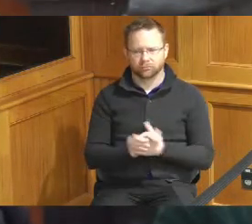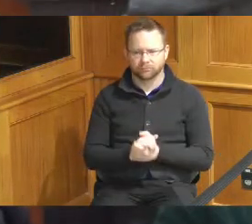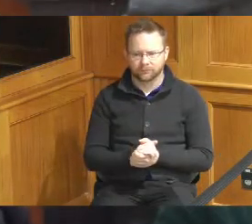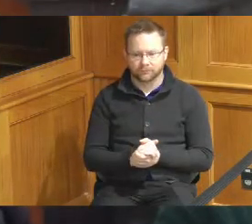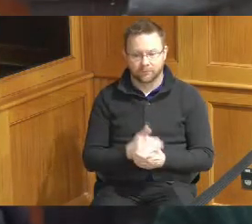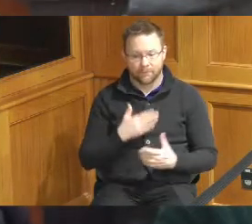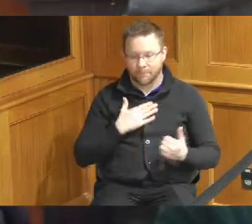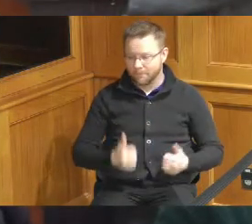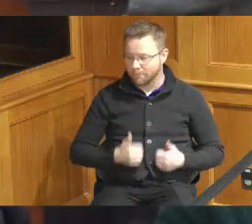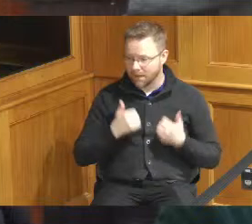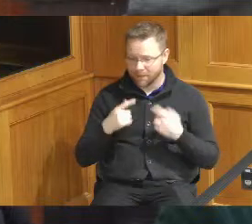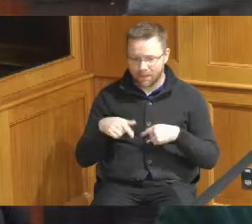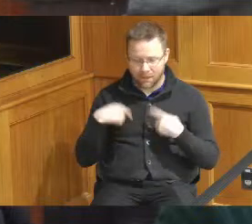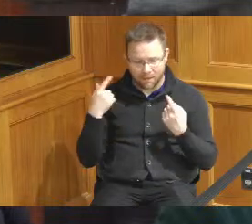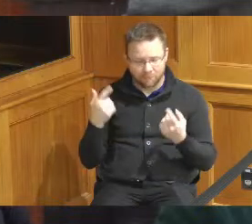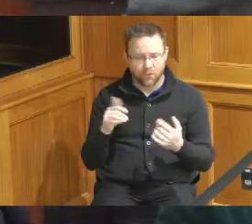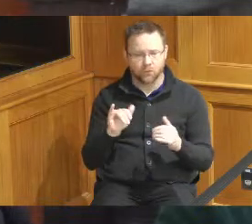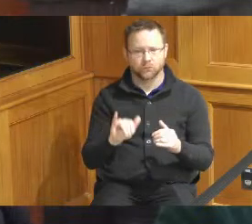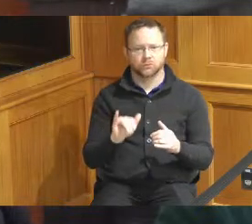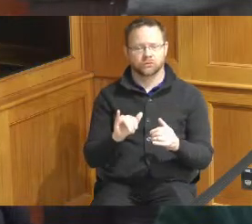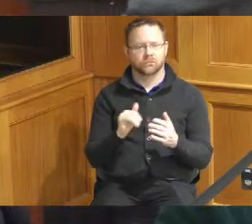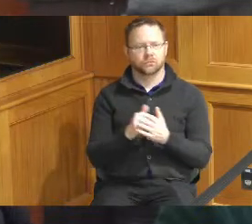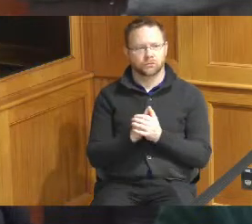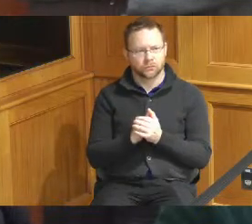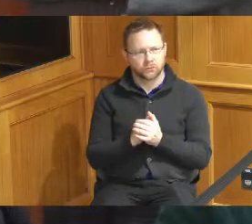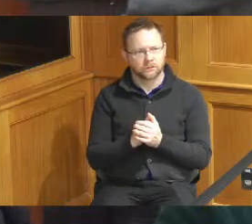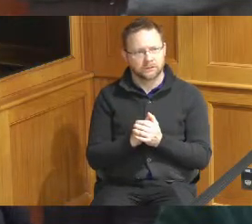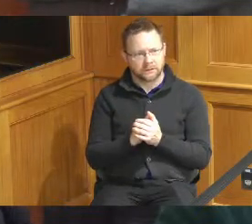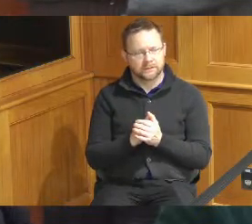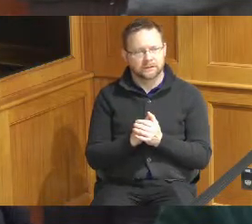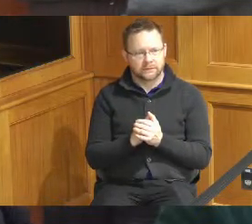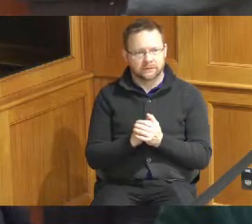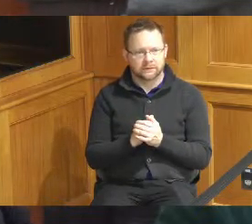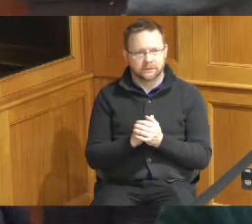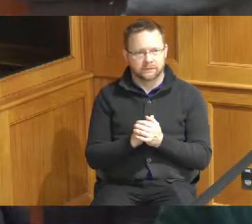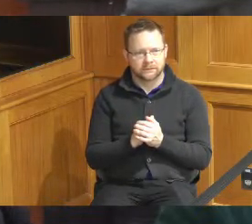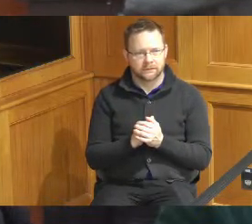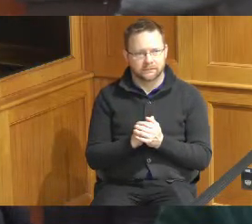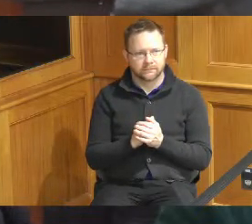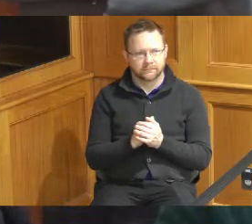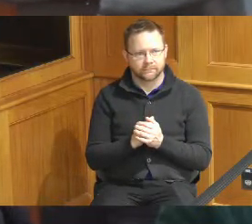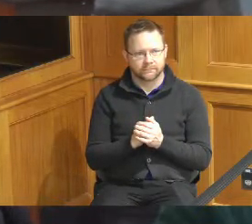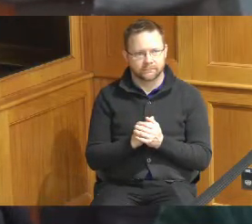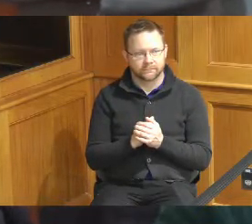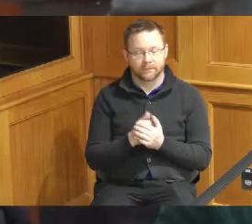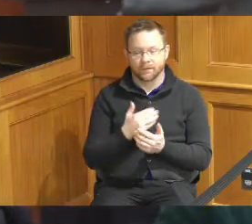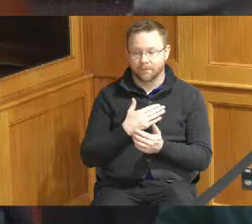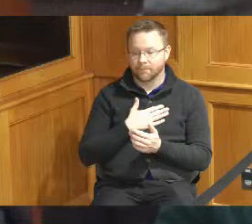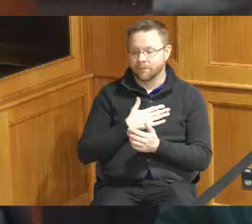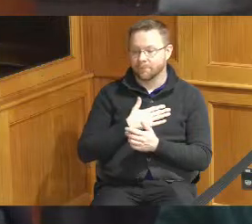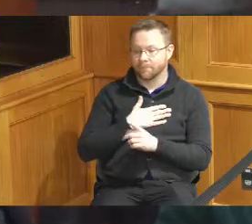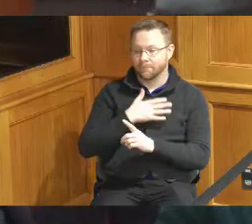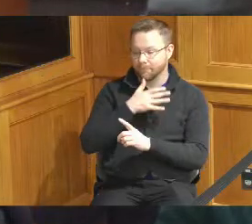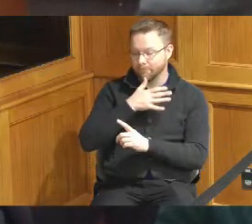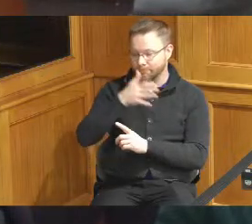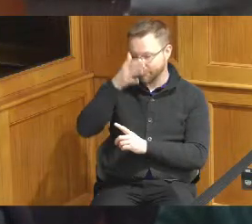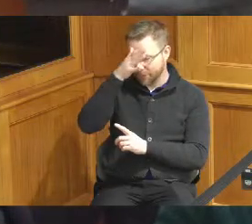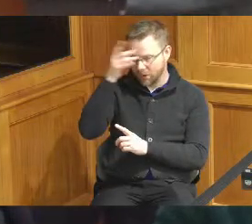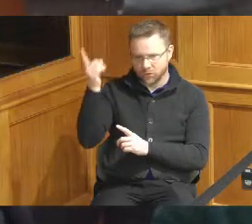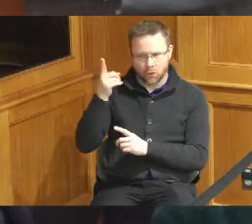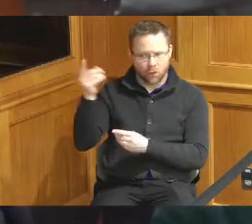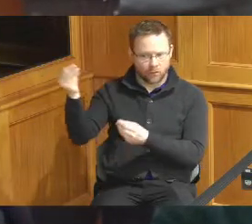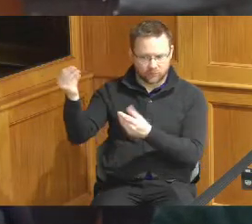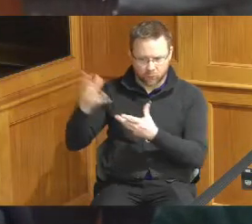my life lesson that has been the result of a parent who always